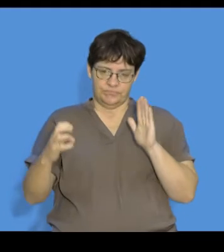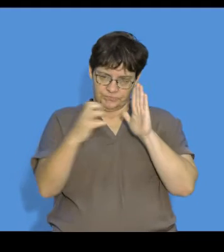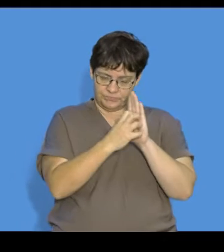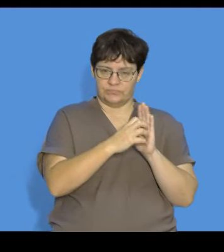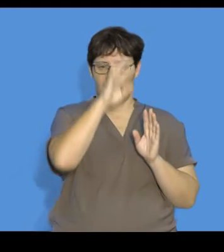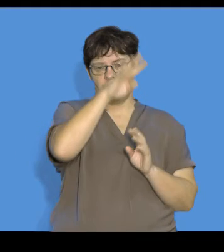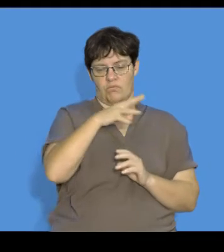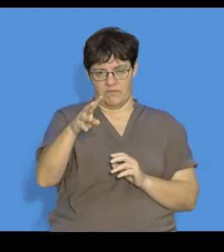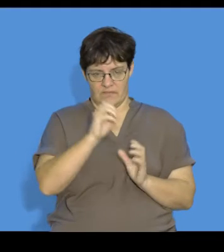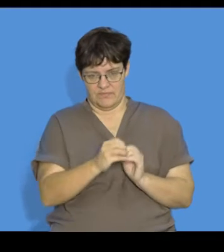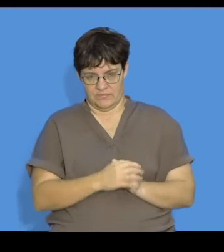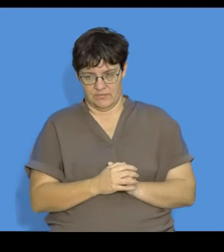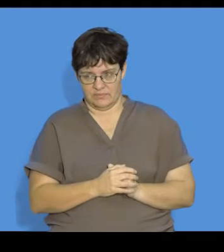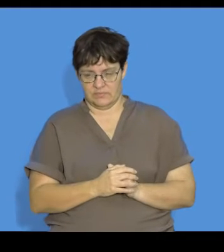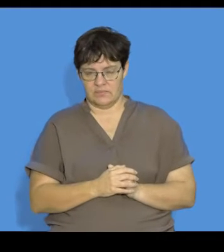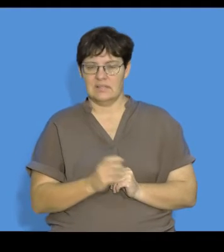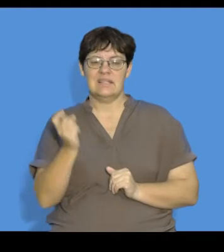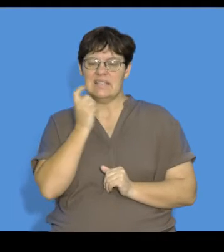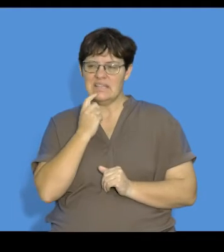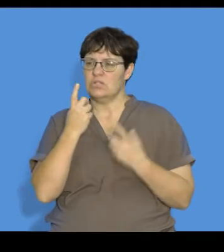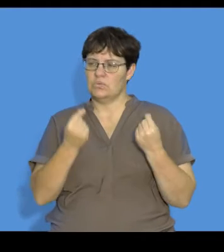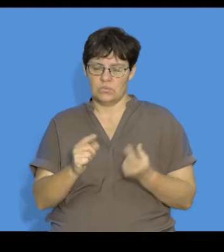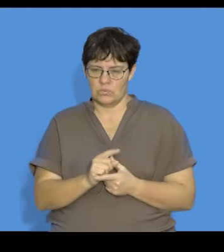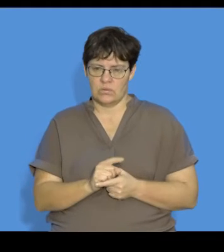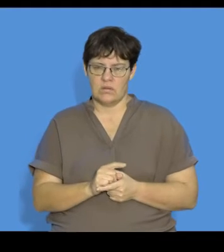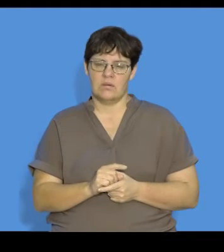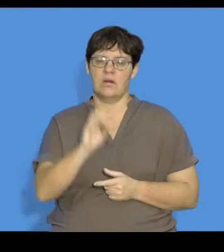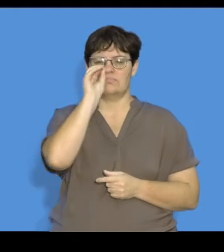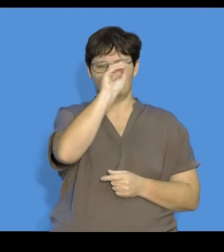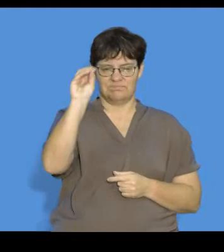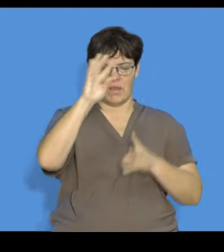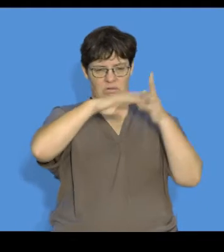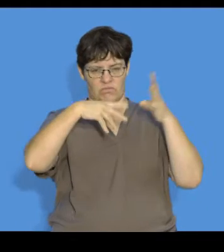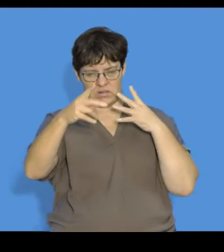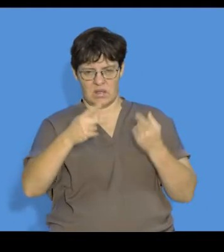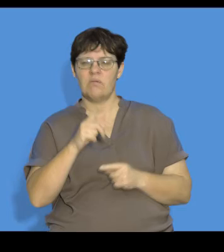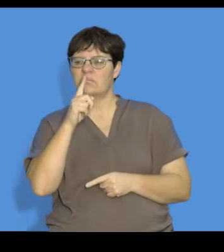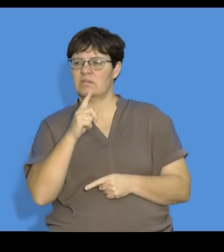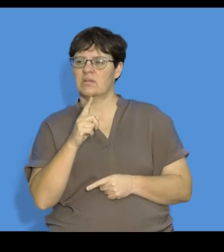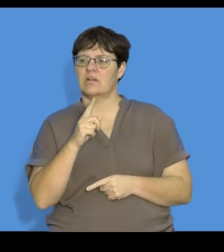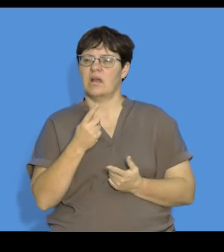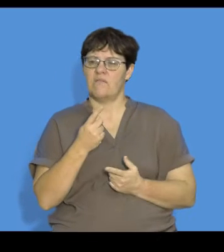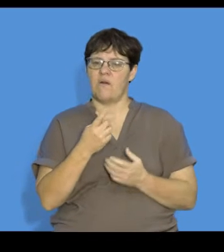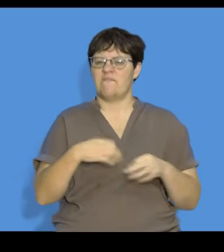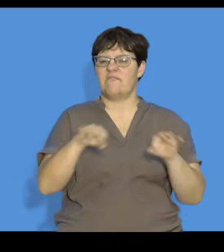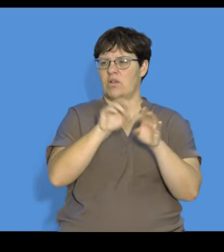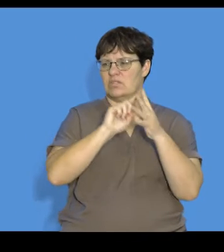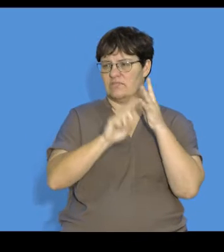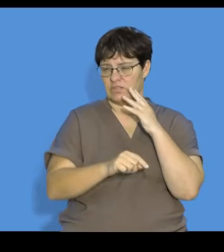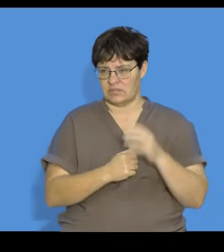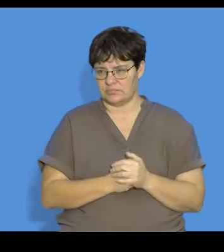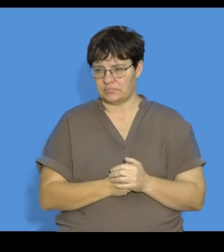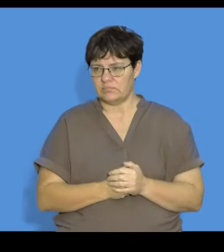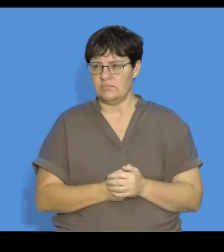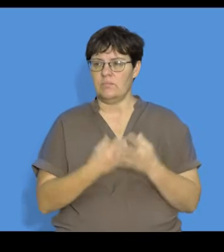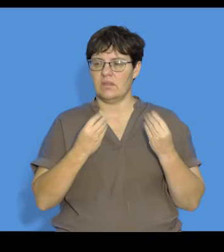graph, remember the easier way of doing this is just to figure out what is the table of values, where you have your